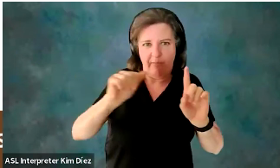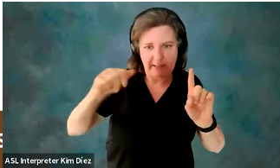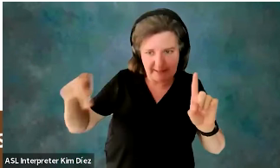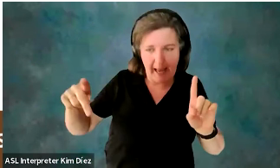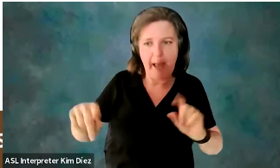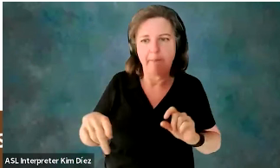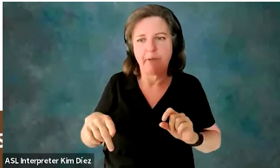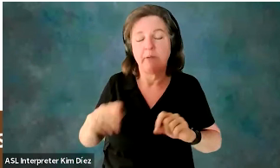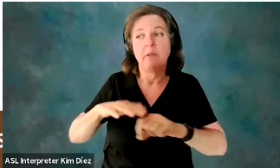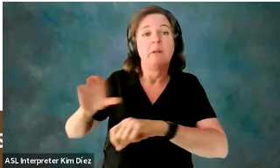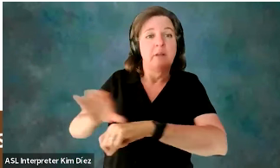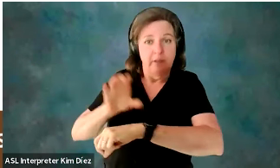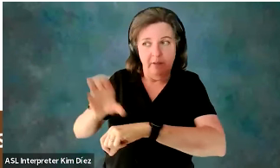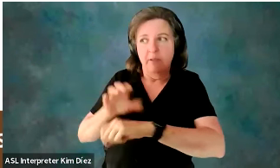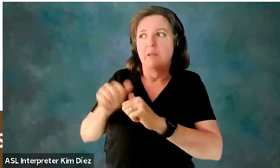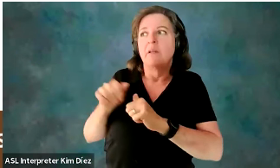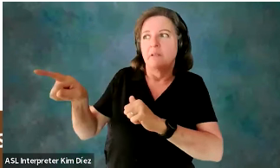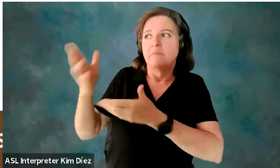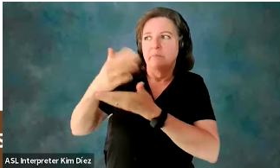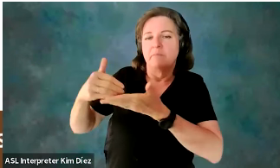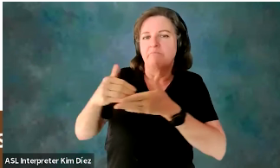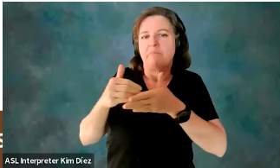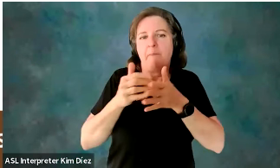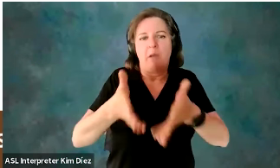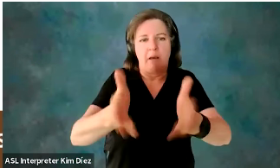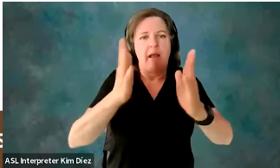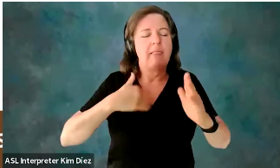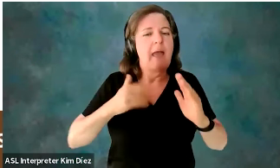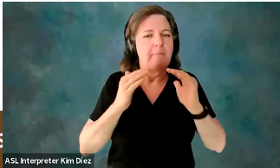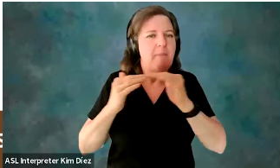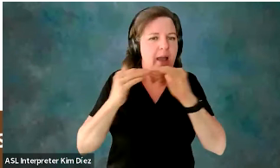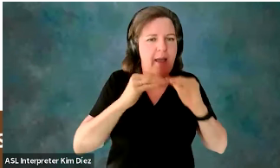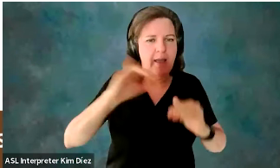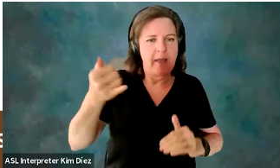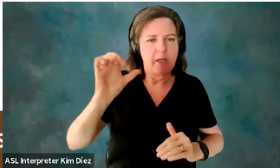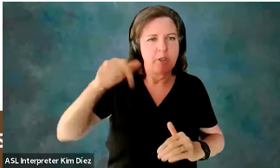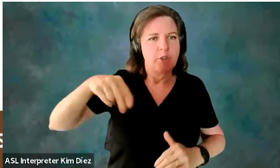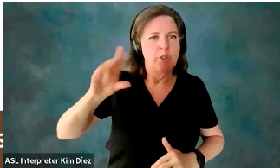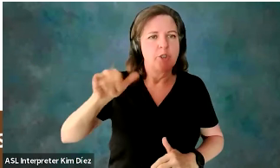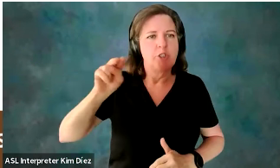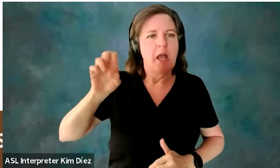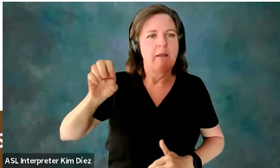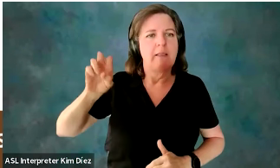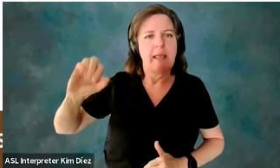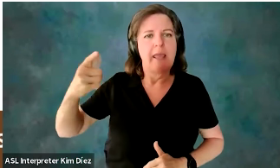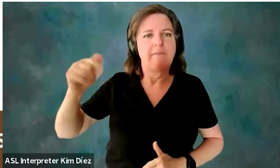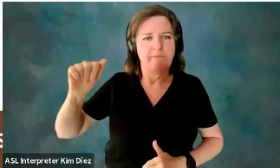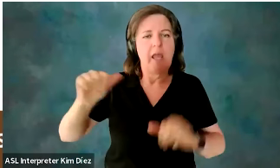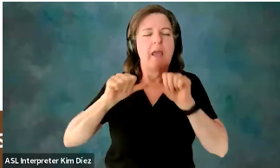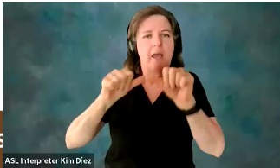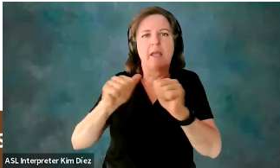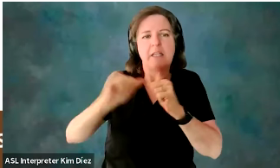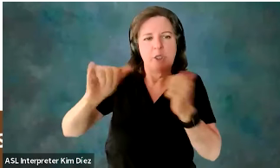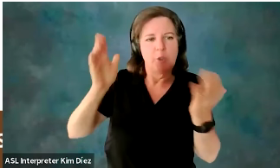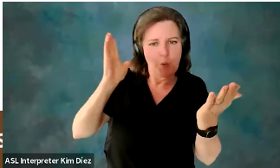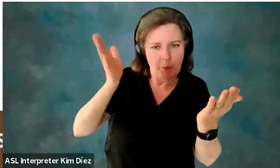be used. So I'm going to leave you now with Jacqueline Vega so that she will continue with the presentation right now.